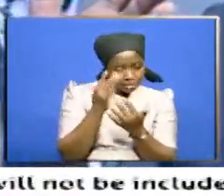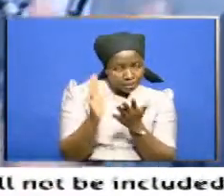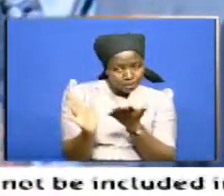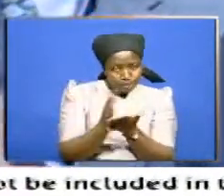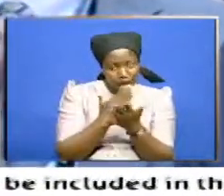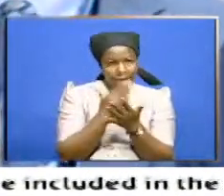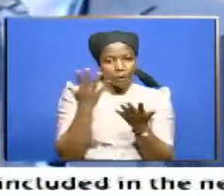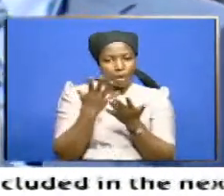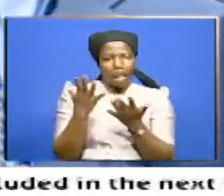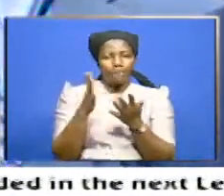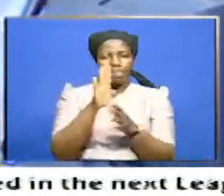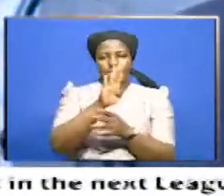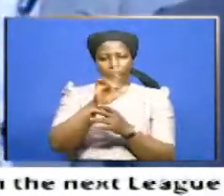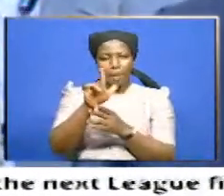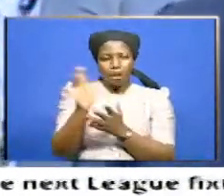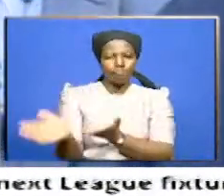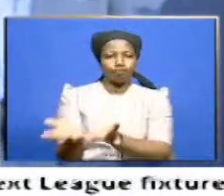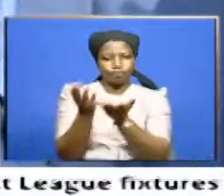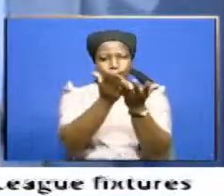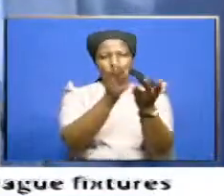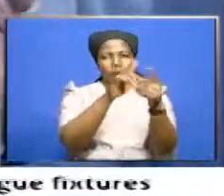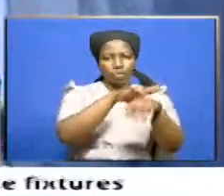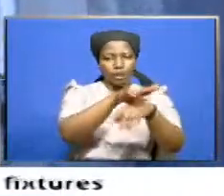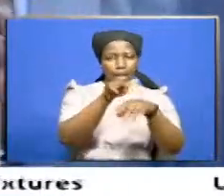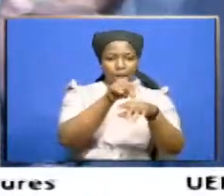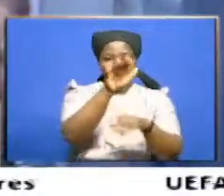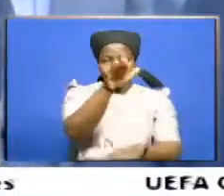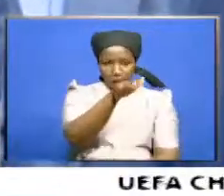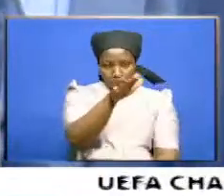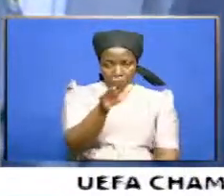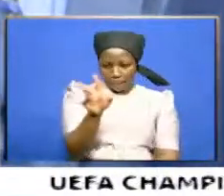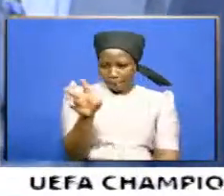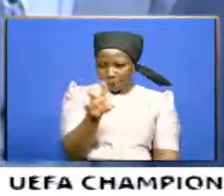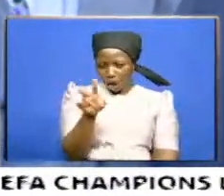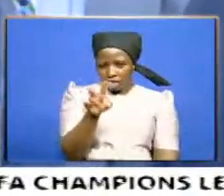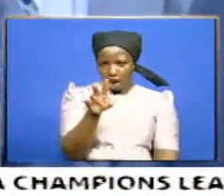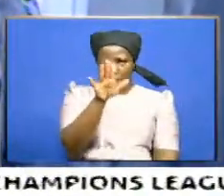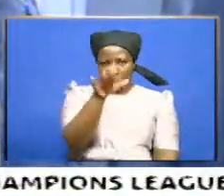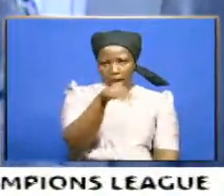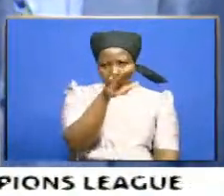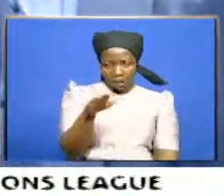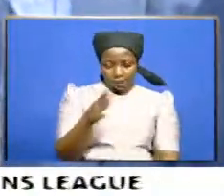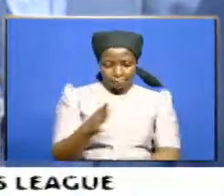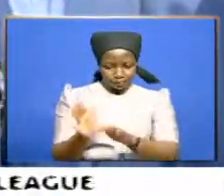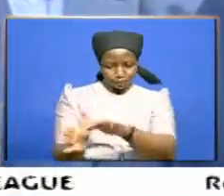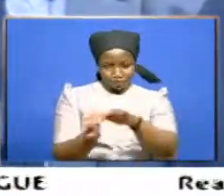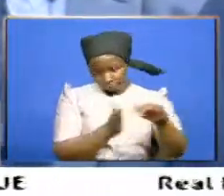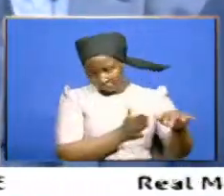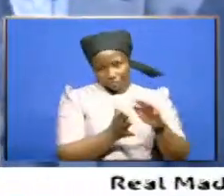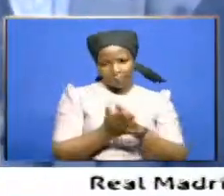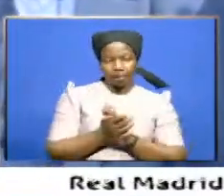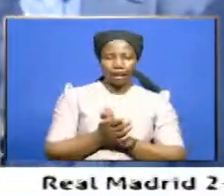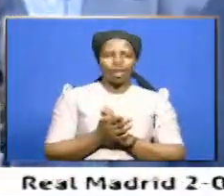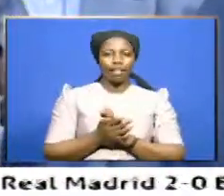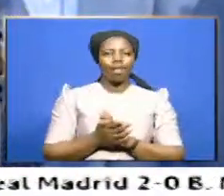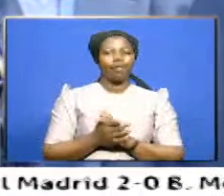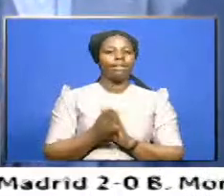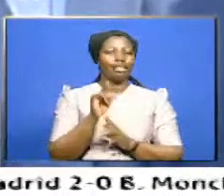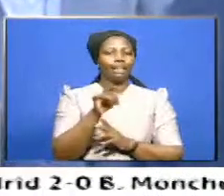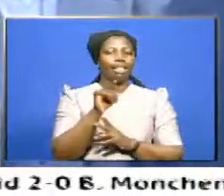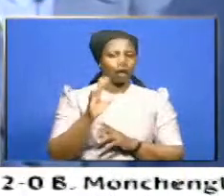the National Assembly, to both houses. Then from there, the Commission will